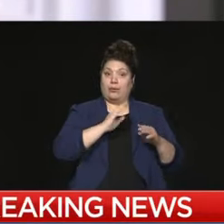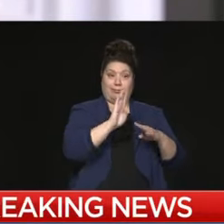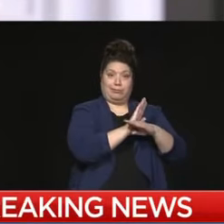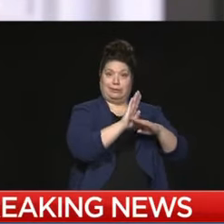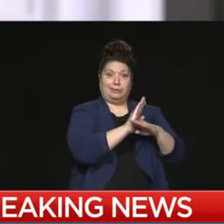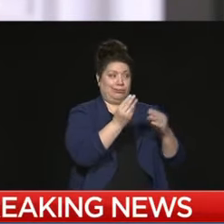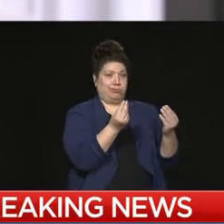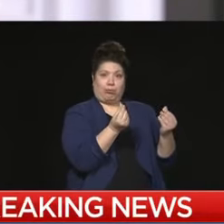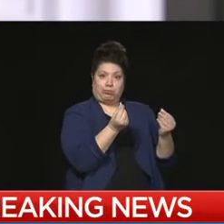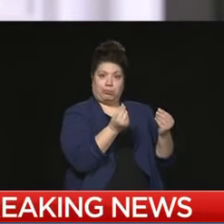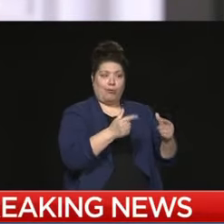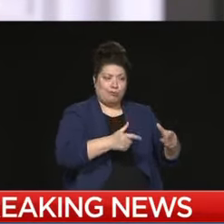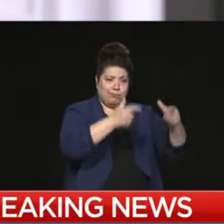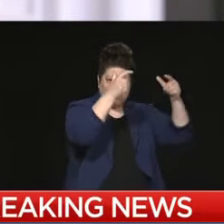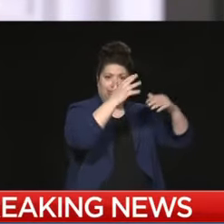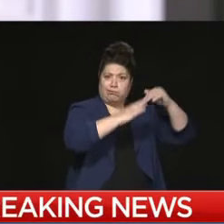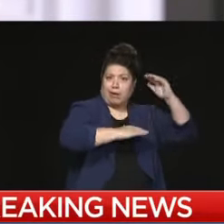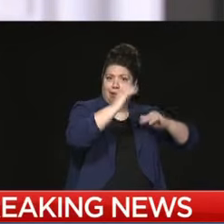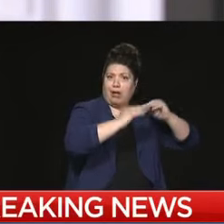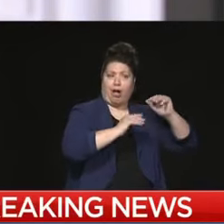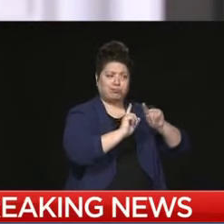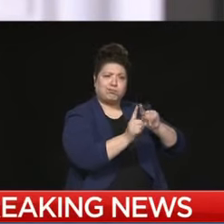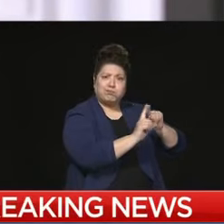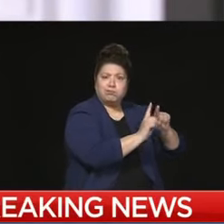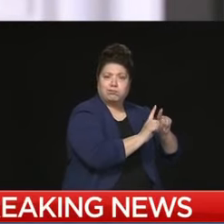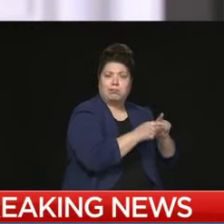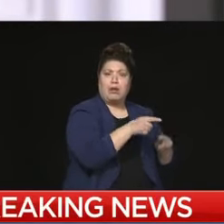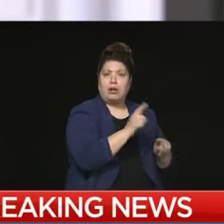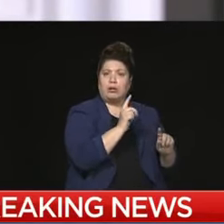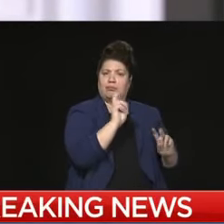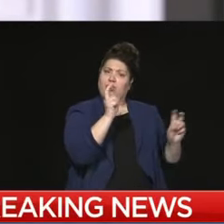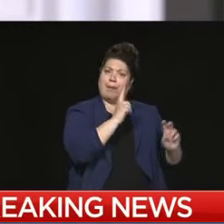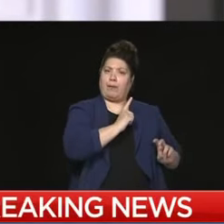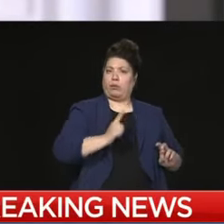business lenders will be able to